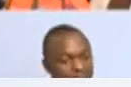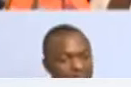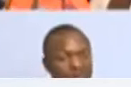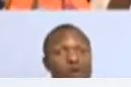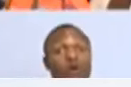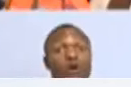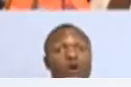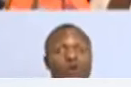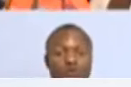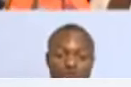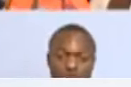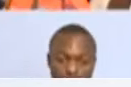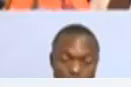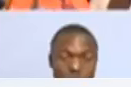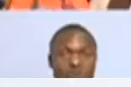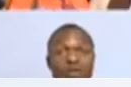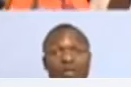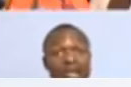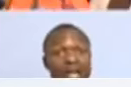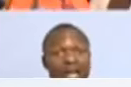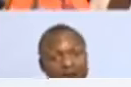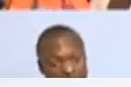are also benefiting.